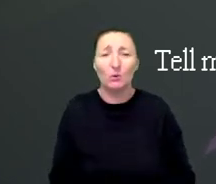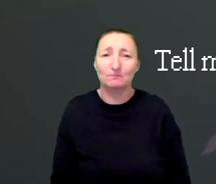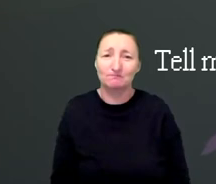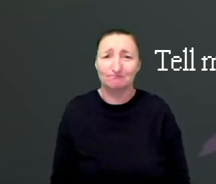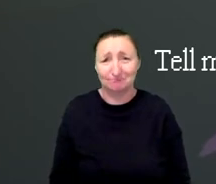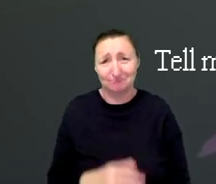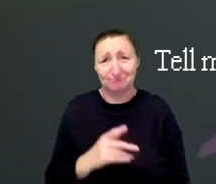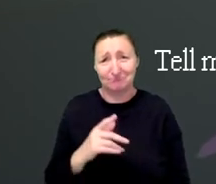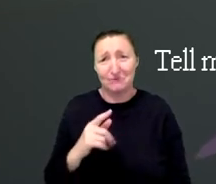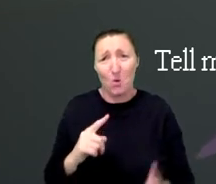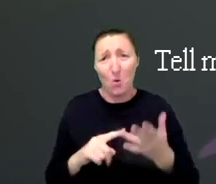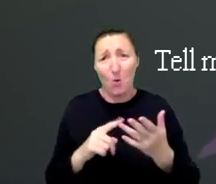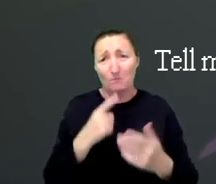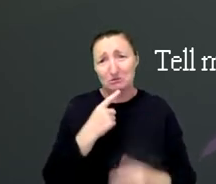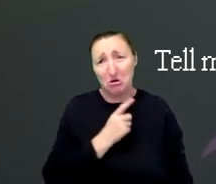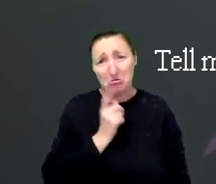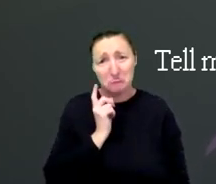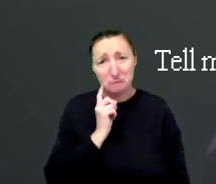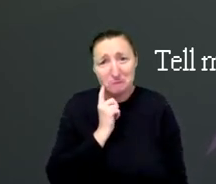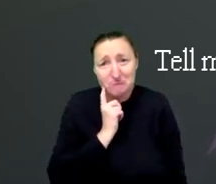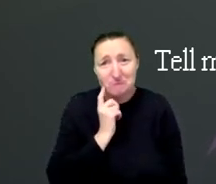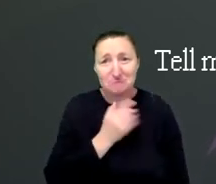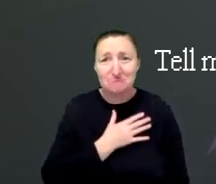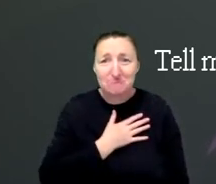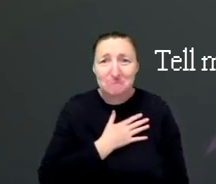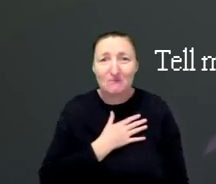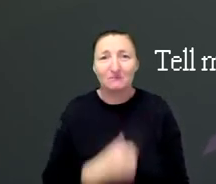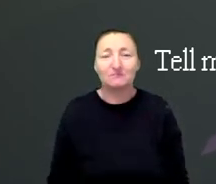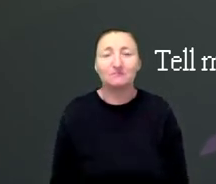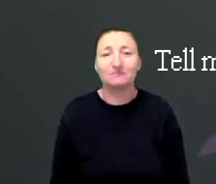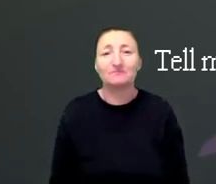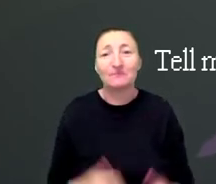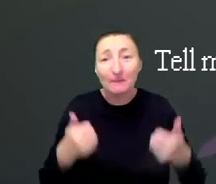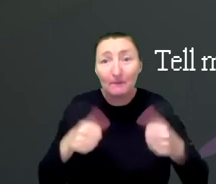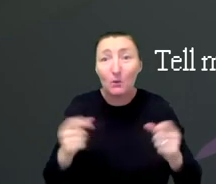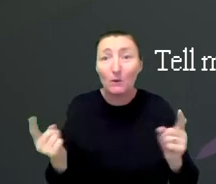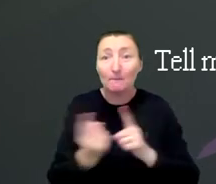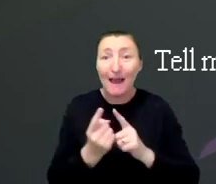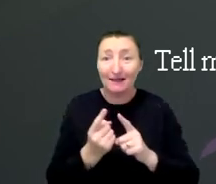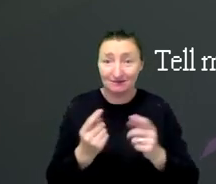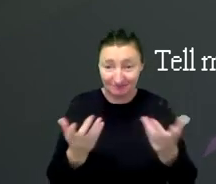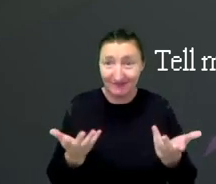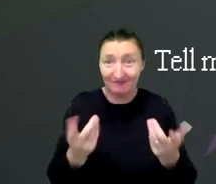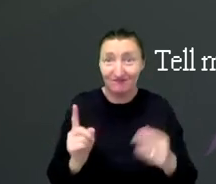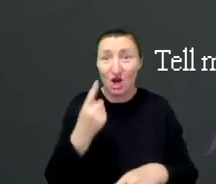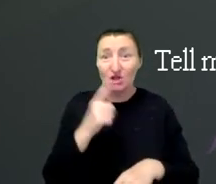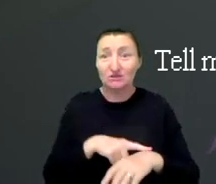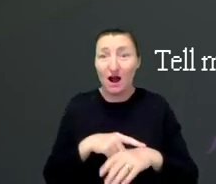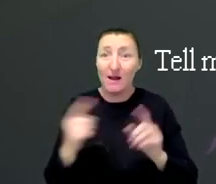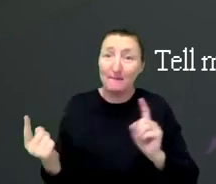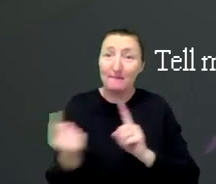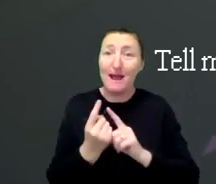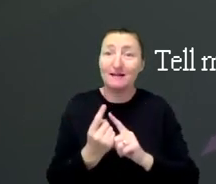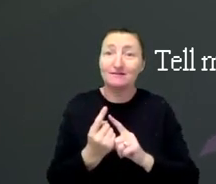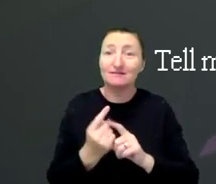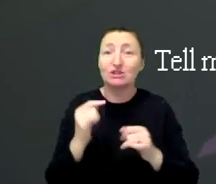Yeah. Emotional. And now we're in person for the first time. Yeah. Yeah, we met. Serpentine brought us